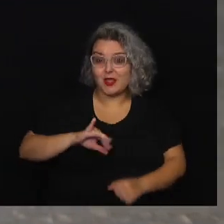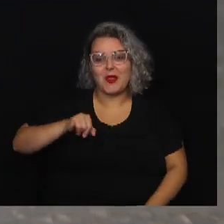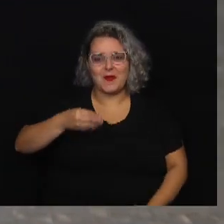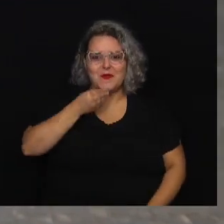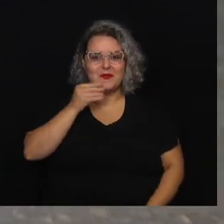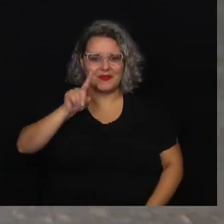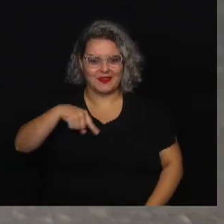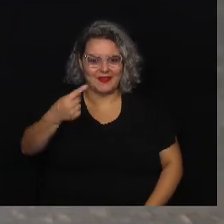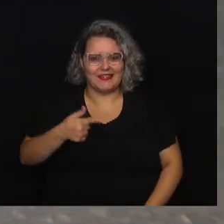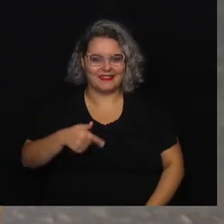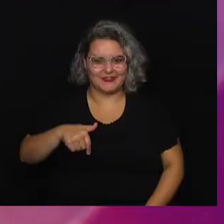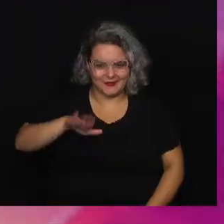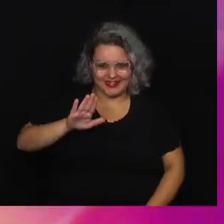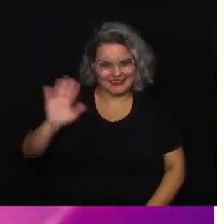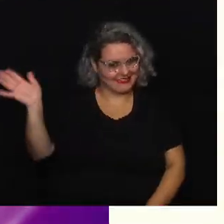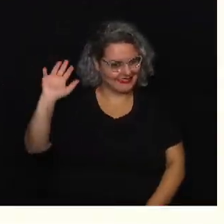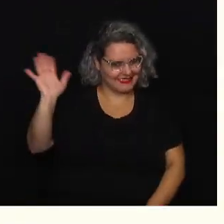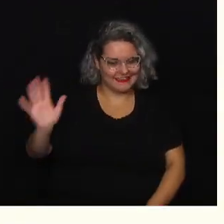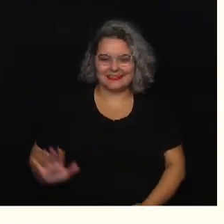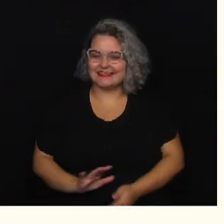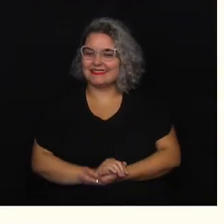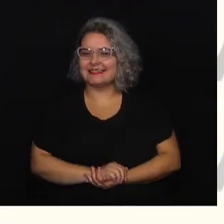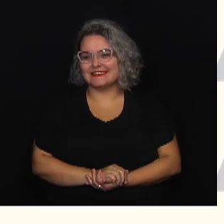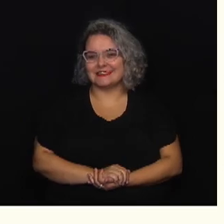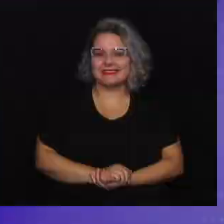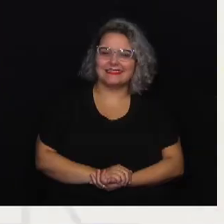próxima semana com muito mais. Tchau!